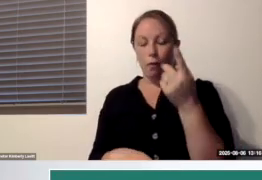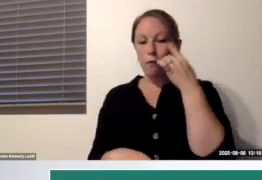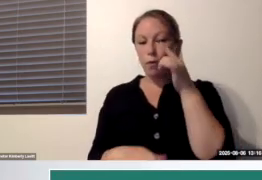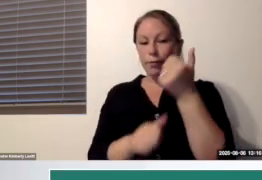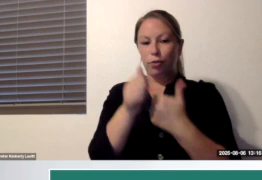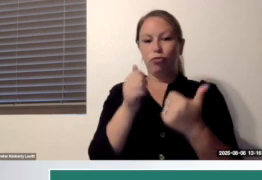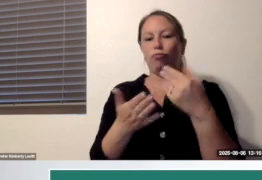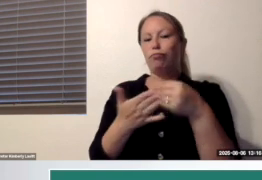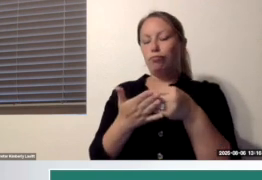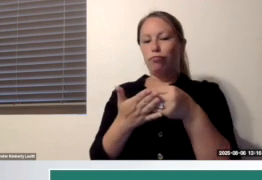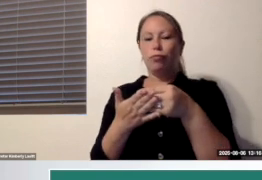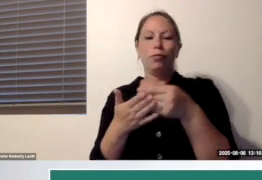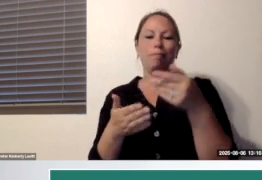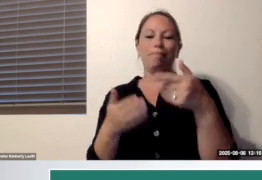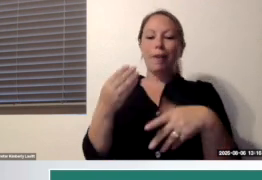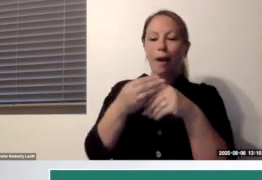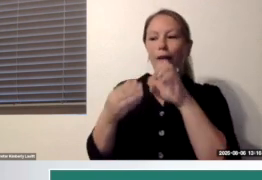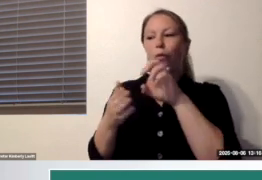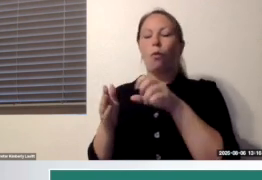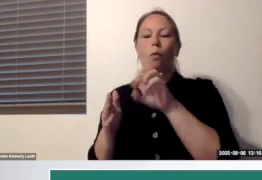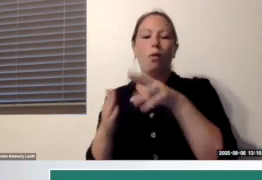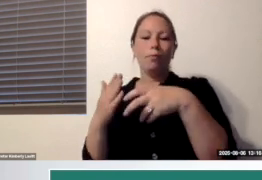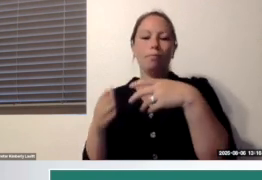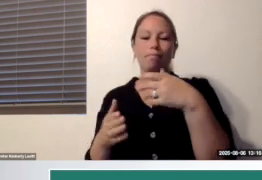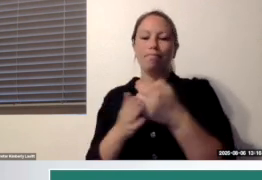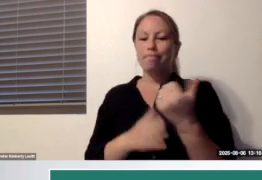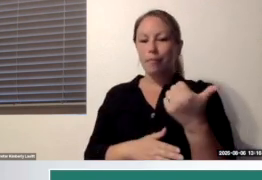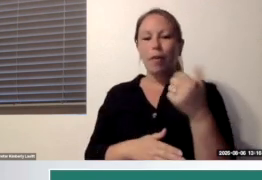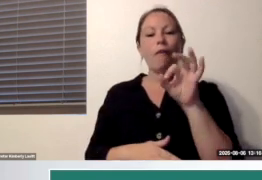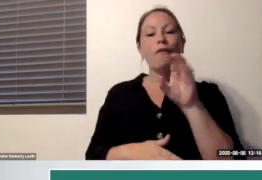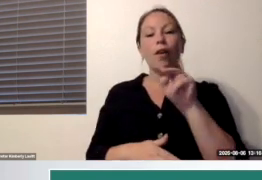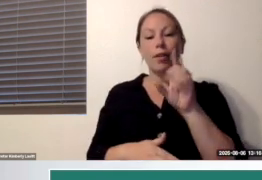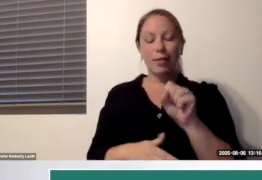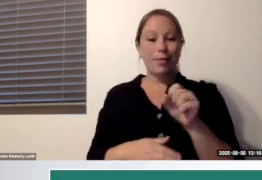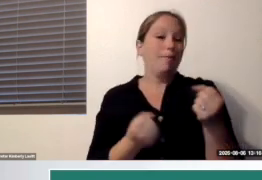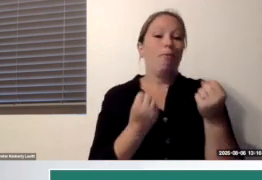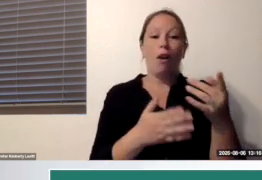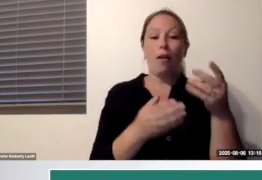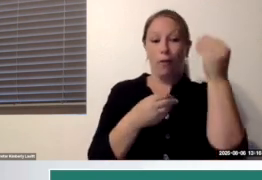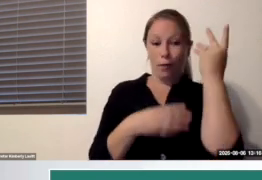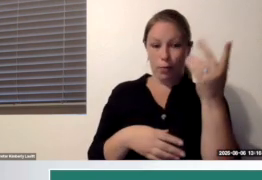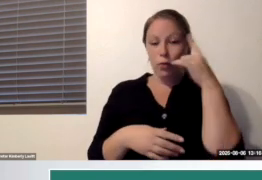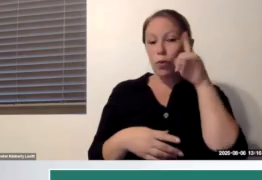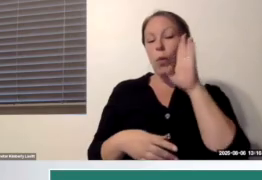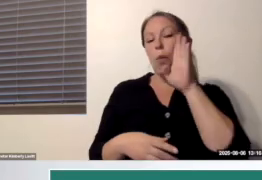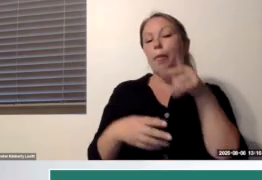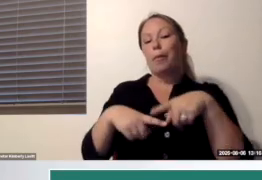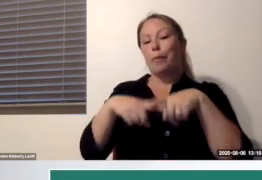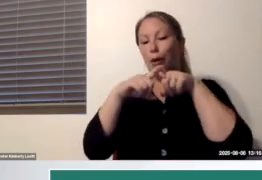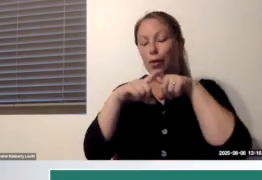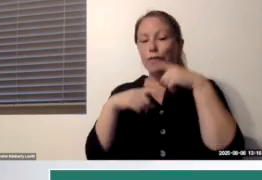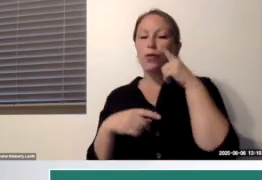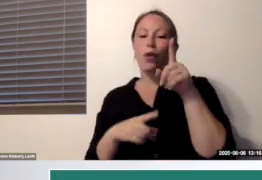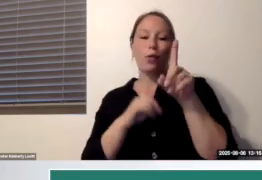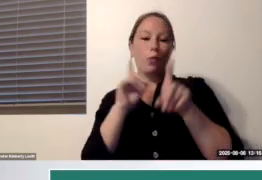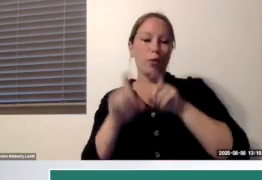by adding or removing funds previously appropriated. That was a lot of information, so we'll take a quick pause for any questions and comments on